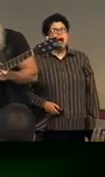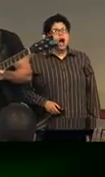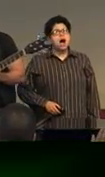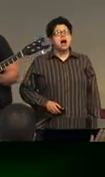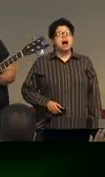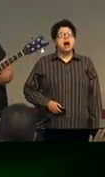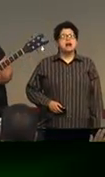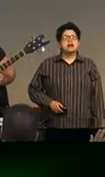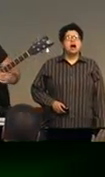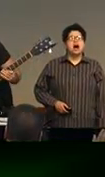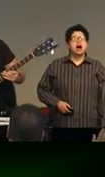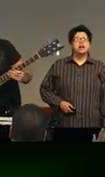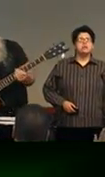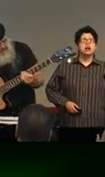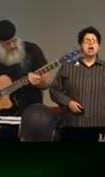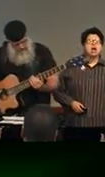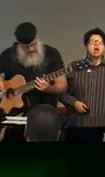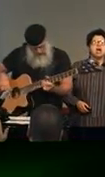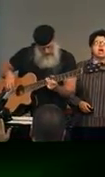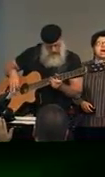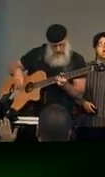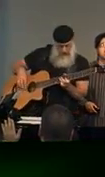God our